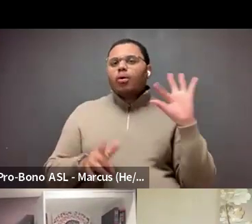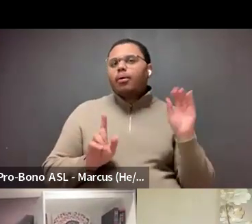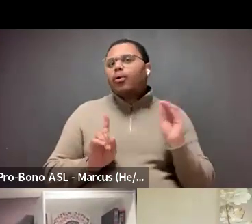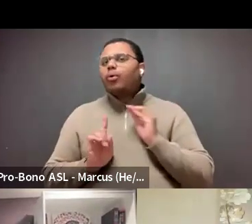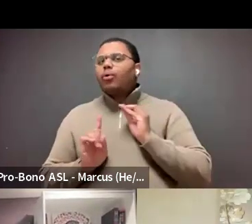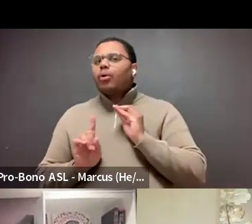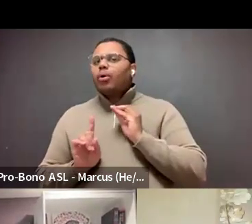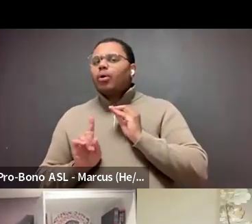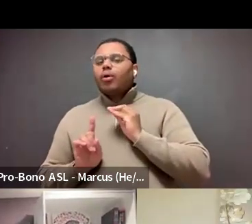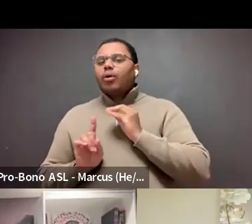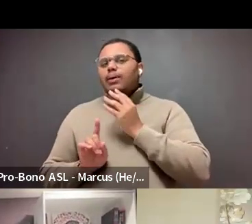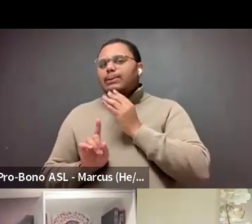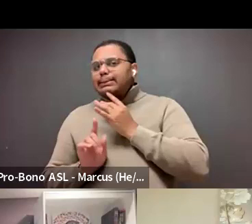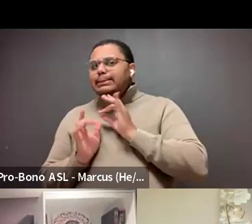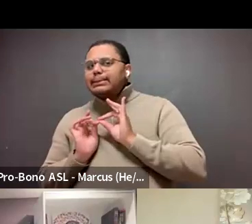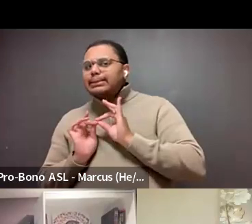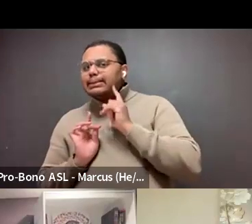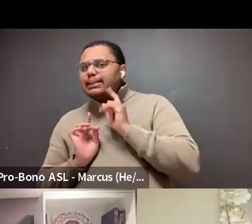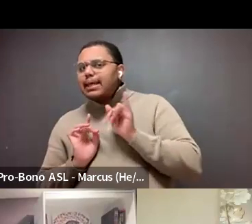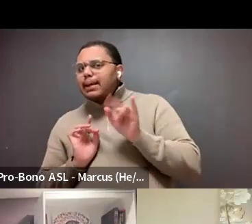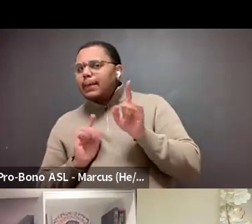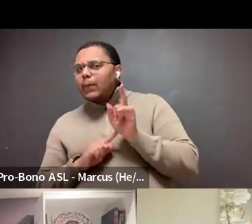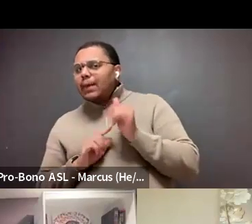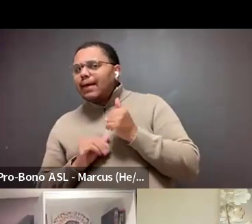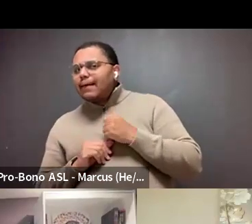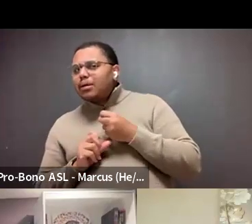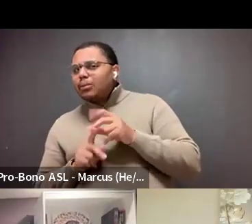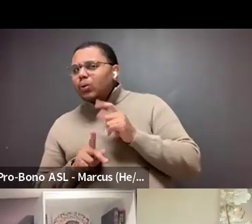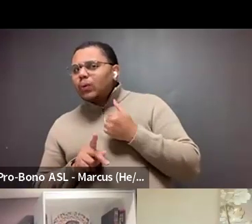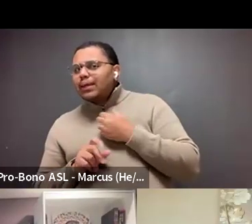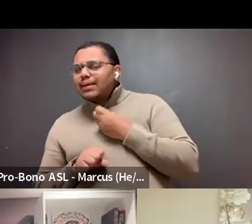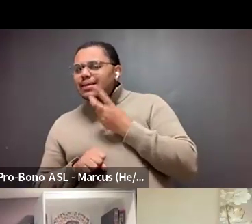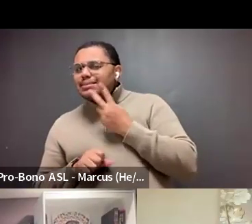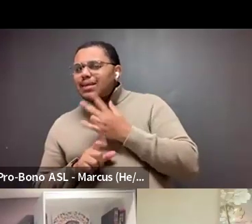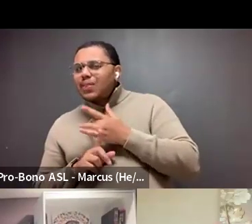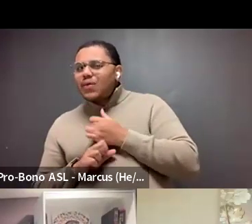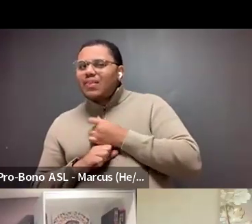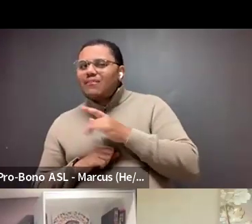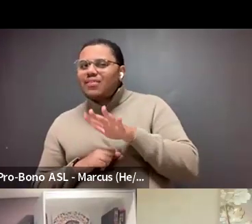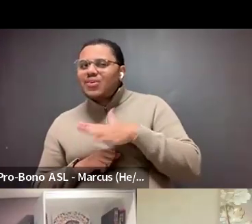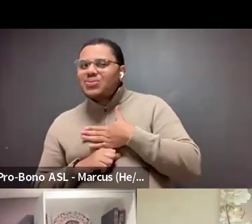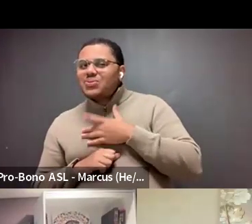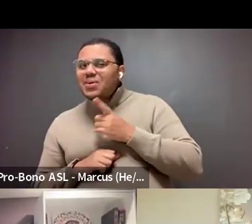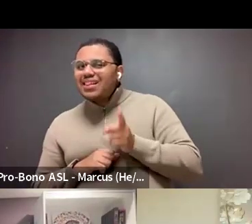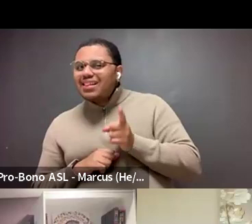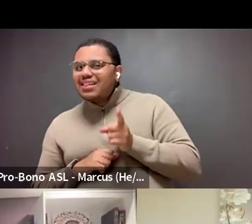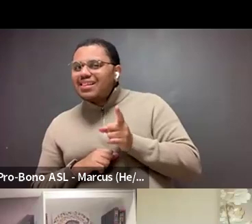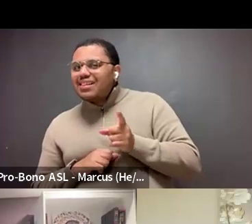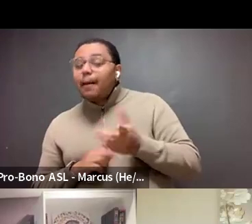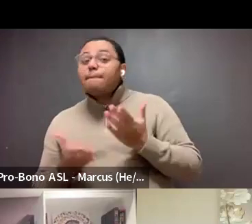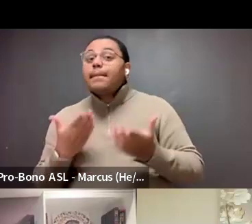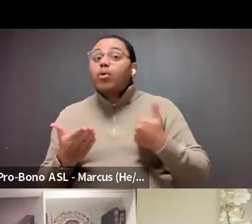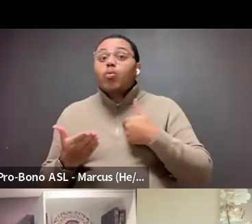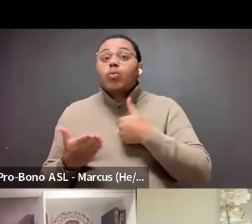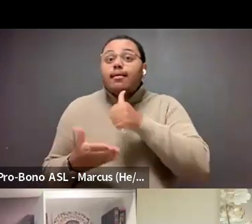whisper to me, oh, Kimberly, I think in this moment, there's an opportunity for like, we can see their love or their joy here, which wasn't necessarily a moment we had